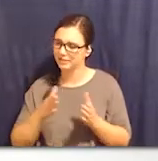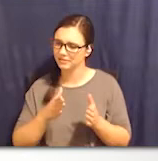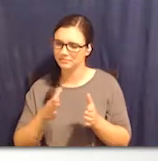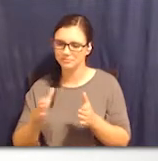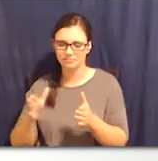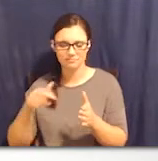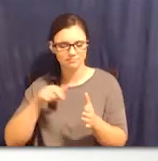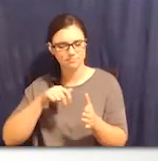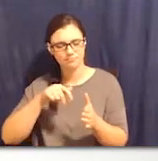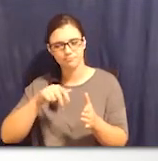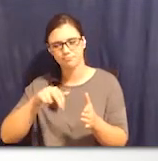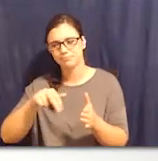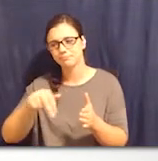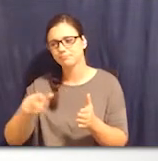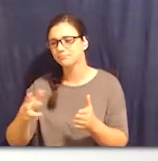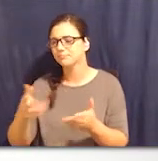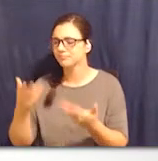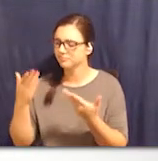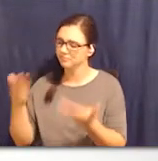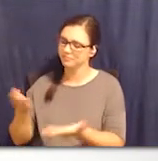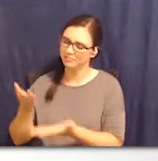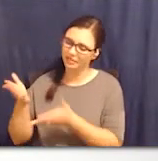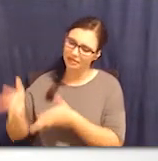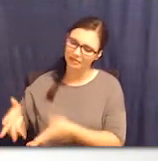Let's stay on this path